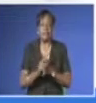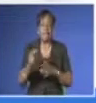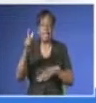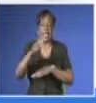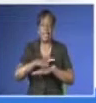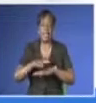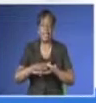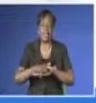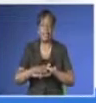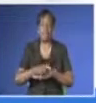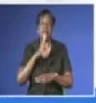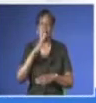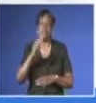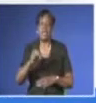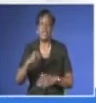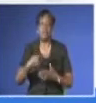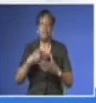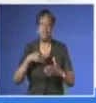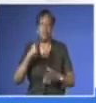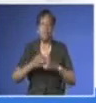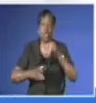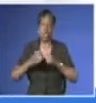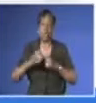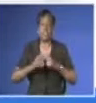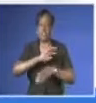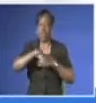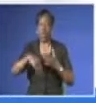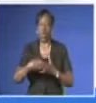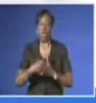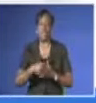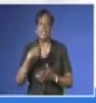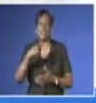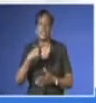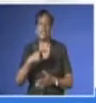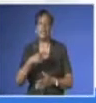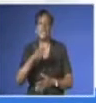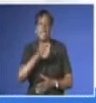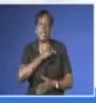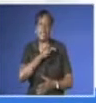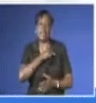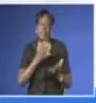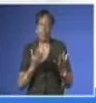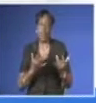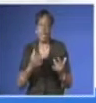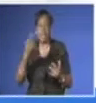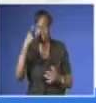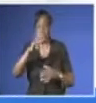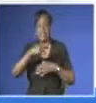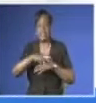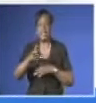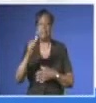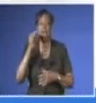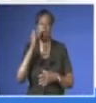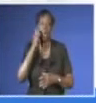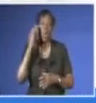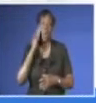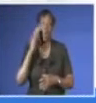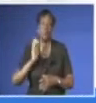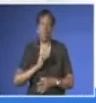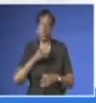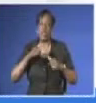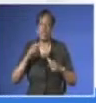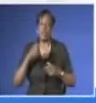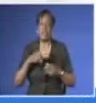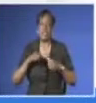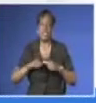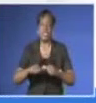before the court and have all pled guilty and are now awaiting repatriation. We continue to ask members of the public to